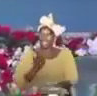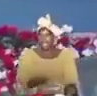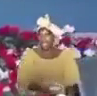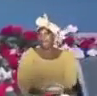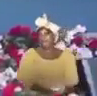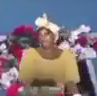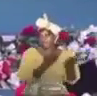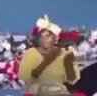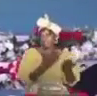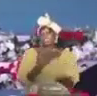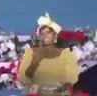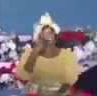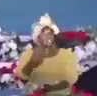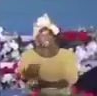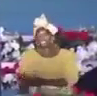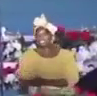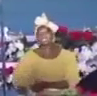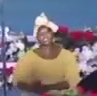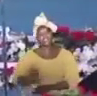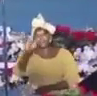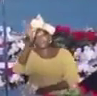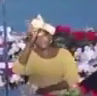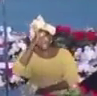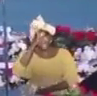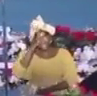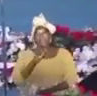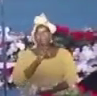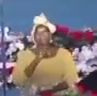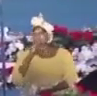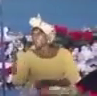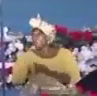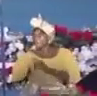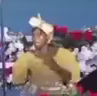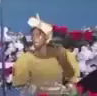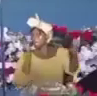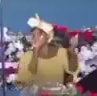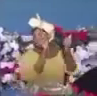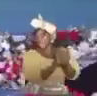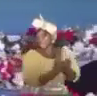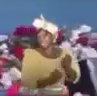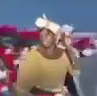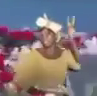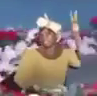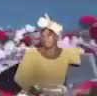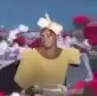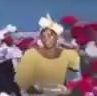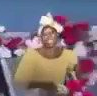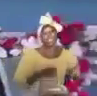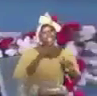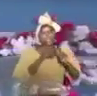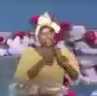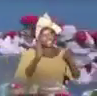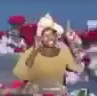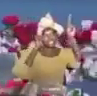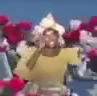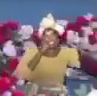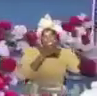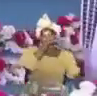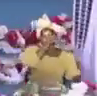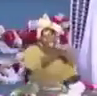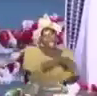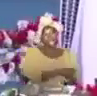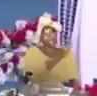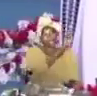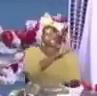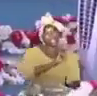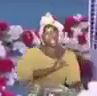father never came to meet him in the place of decadence. I will arise and I will go to my